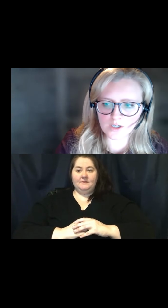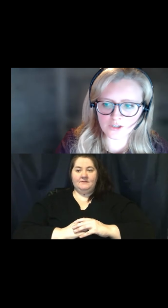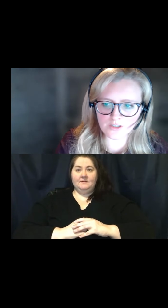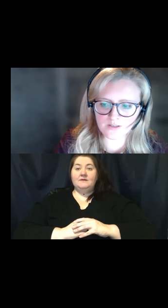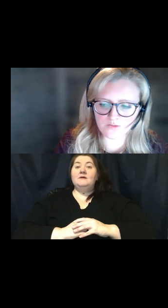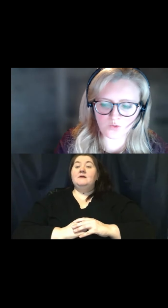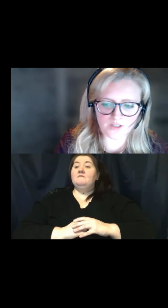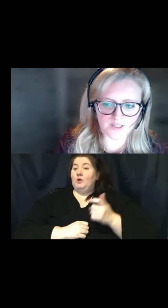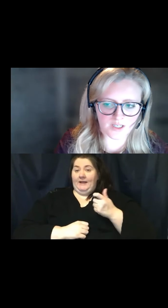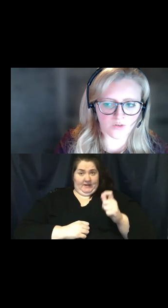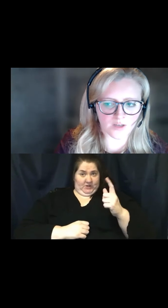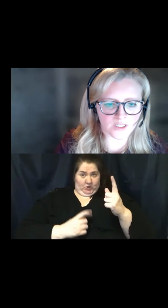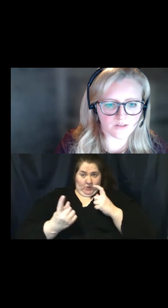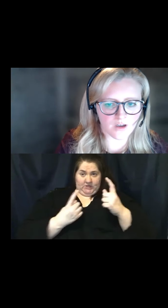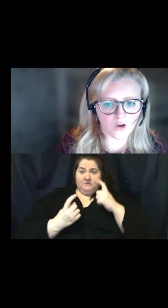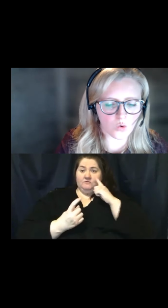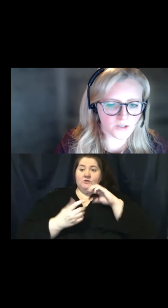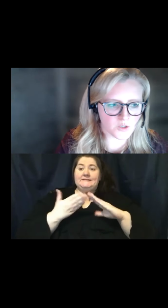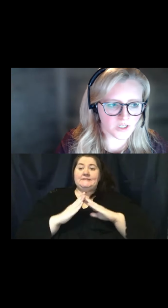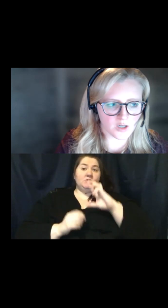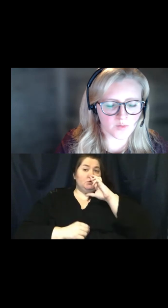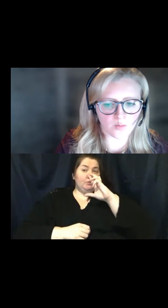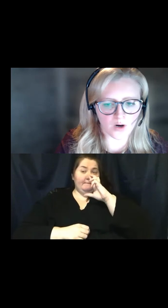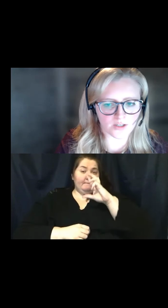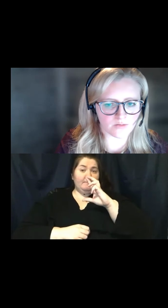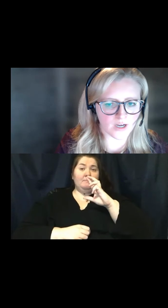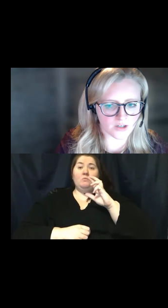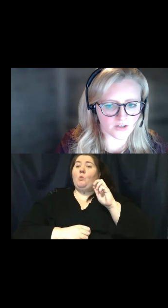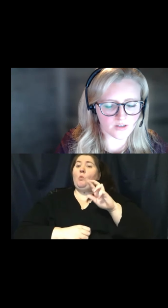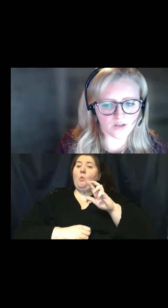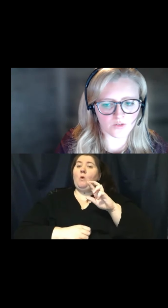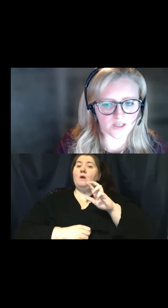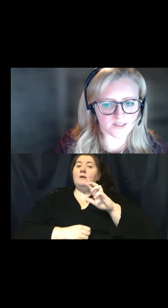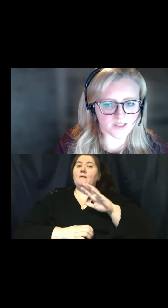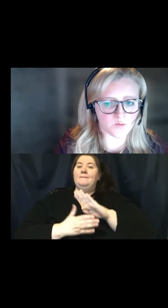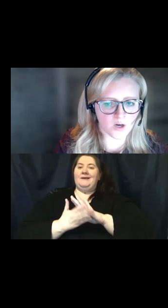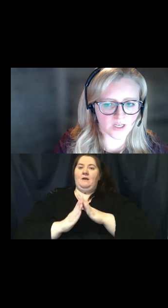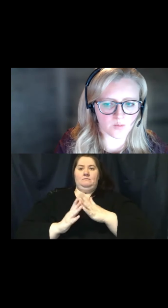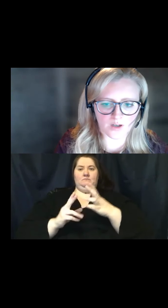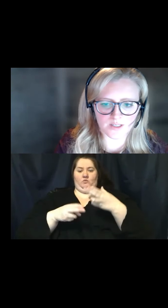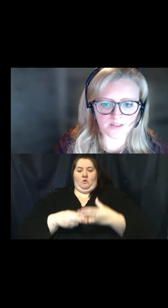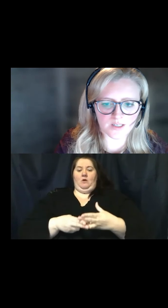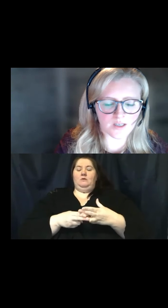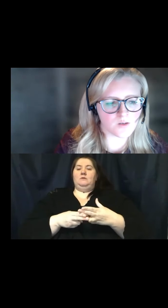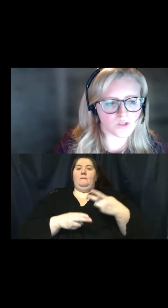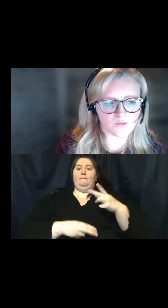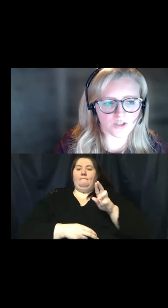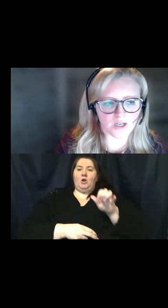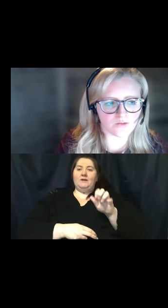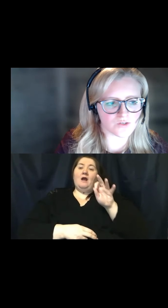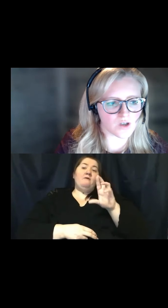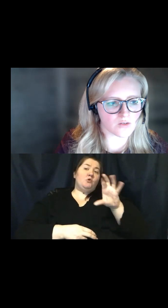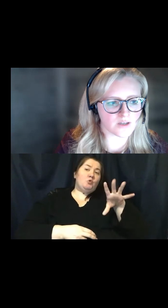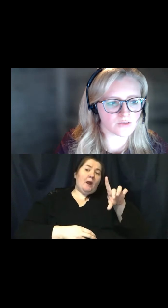And for questions for the City of Redmond, or to become a party of record for the city's permitting process, please